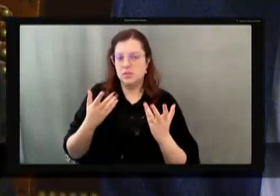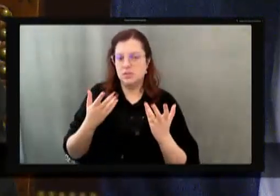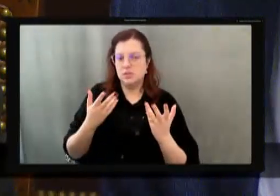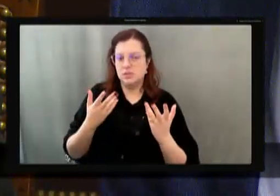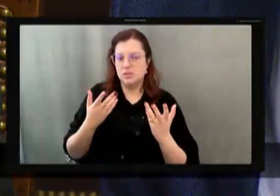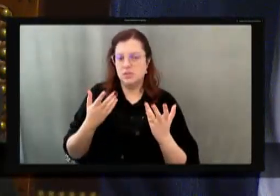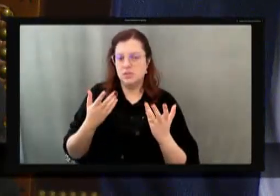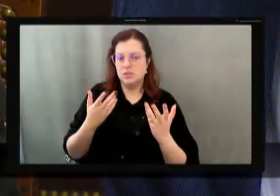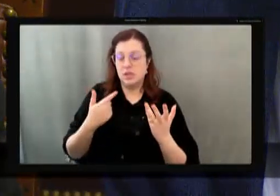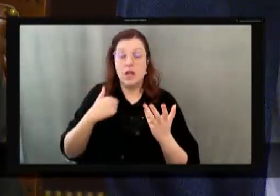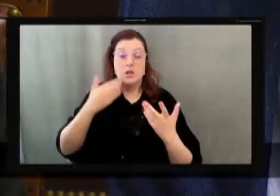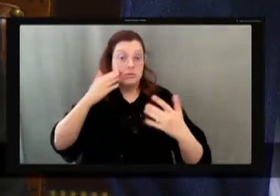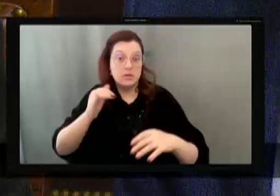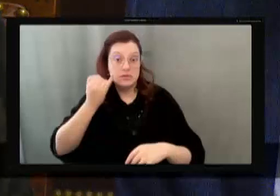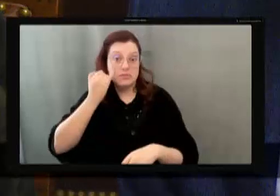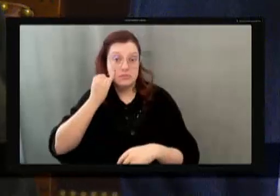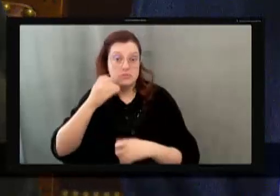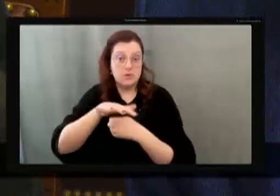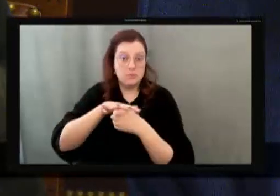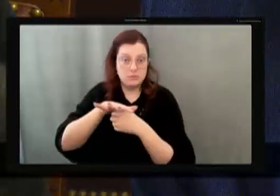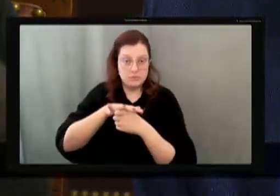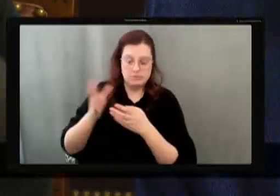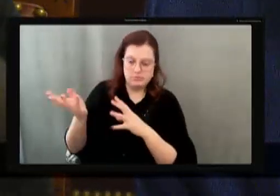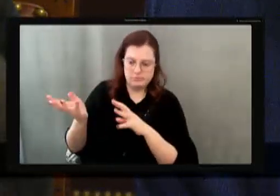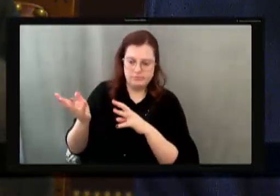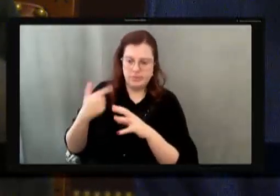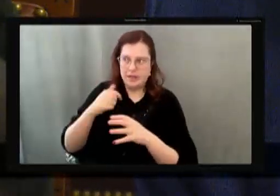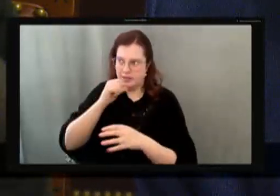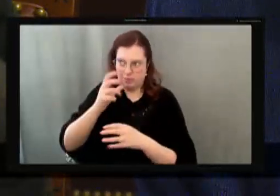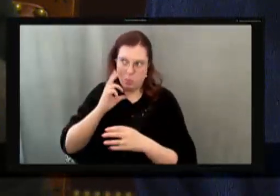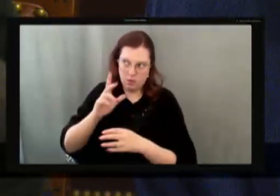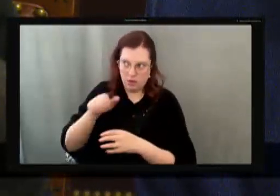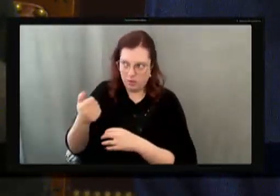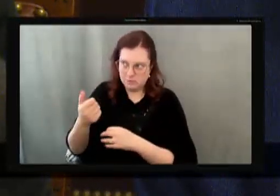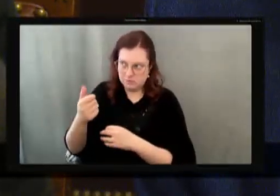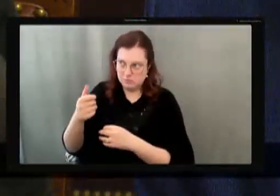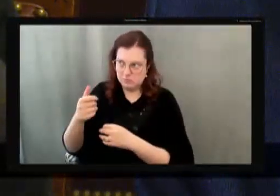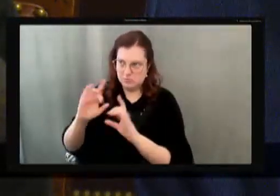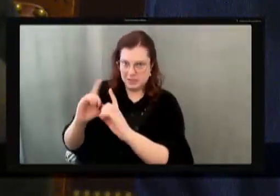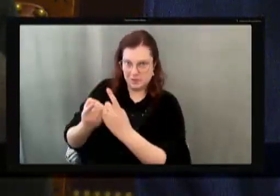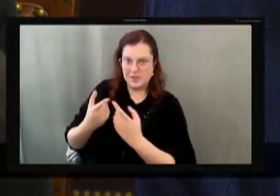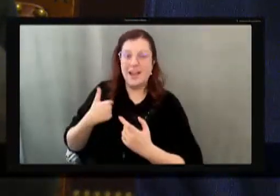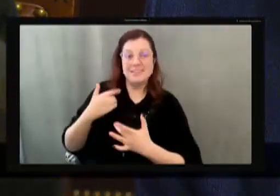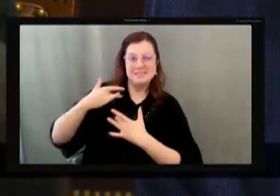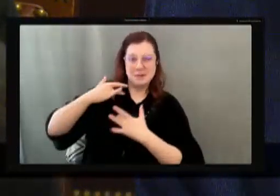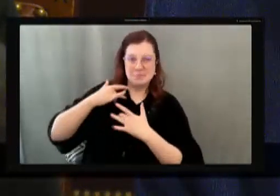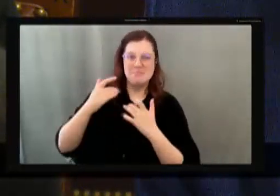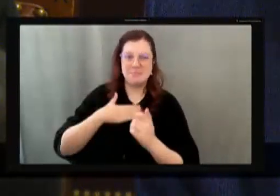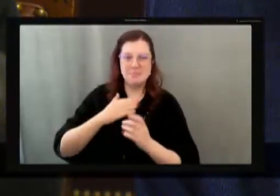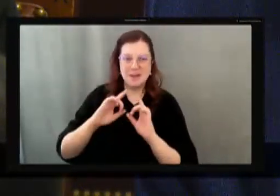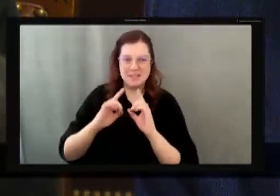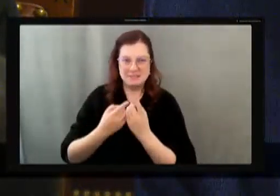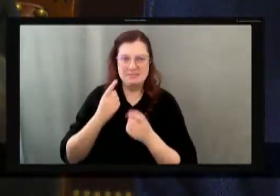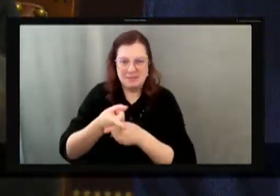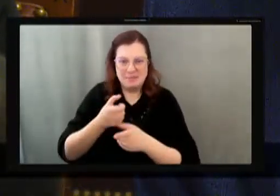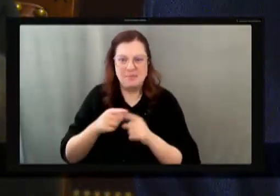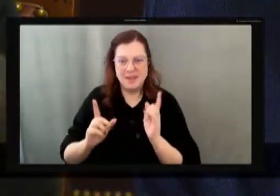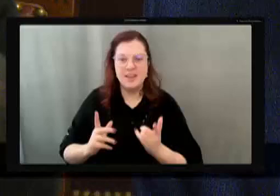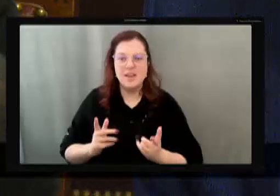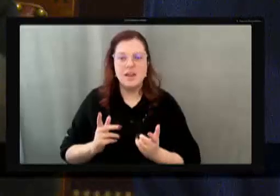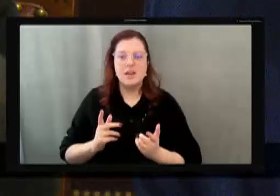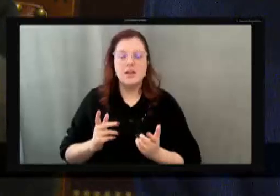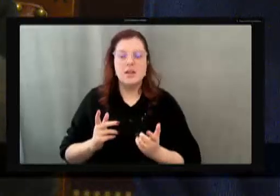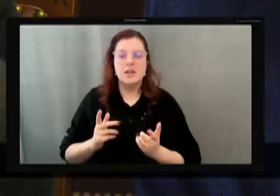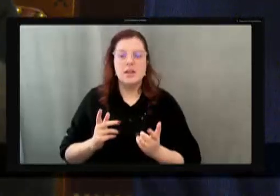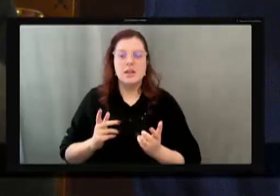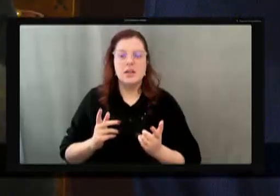I'm not sure that the properties that went through, I didn't look through everyone else's properties, I'm mostly concerned with mine, but would that be listed